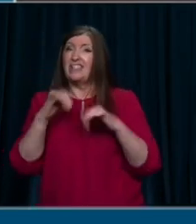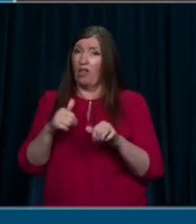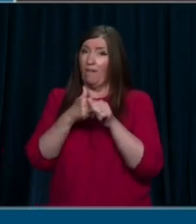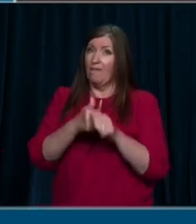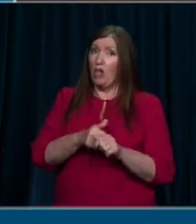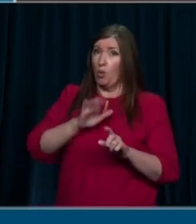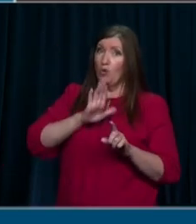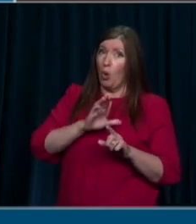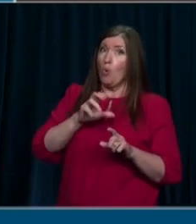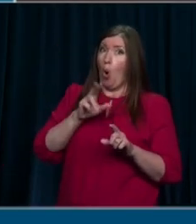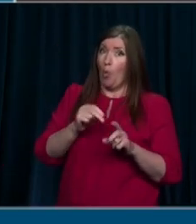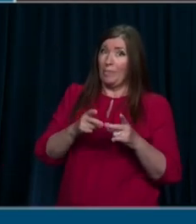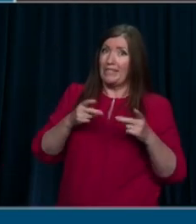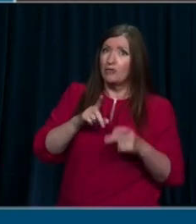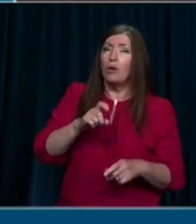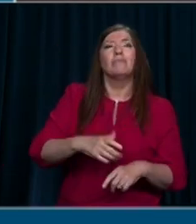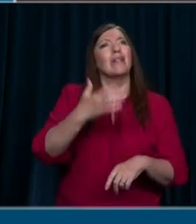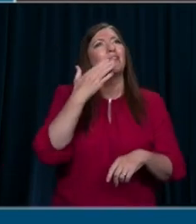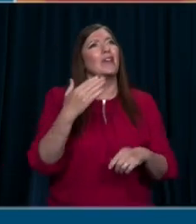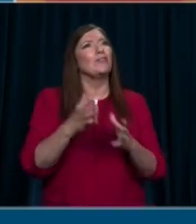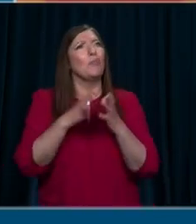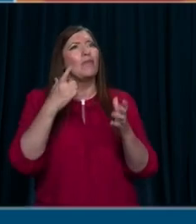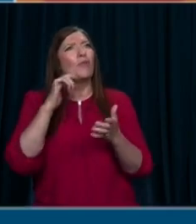Davis. Well, thank you very much for that question.